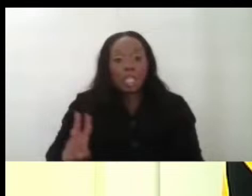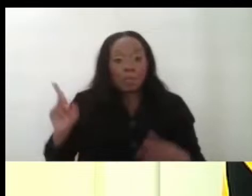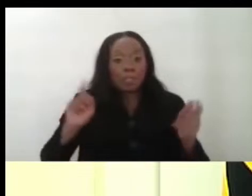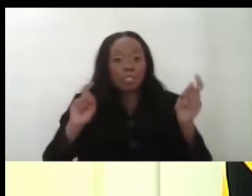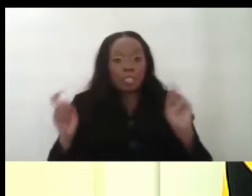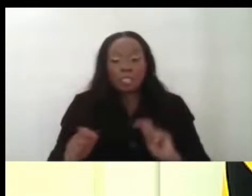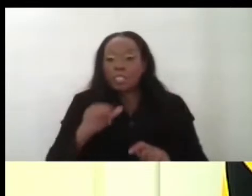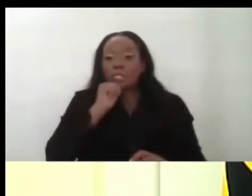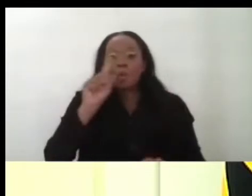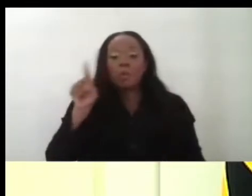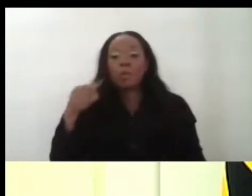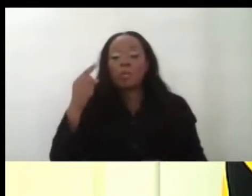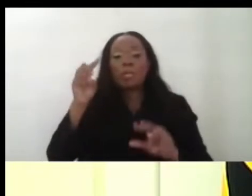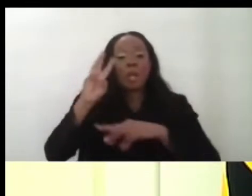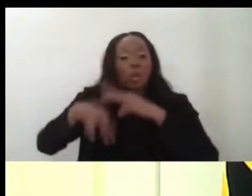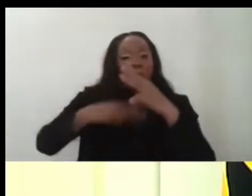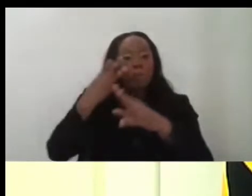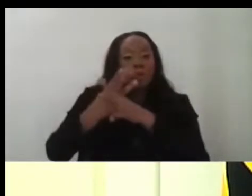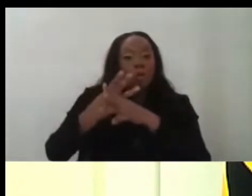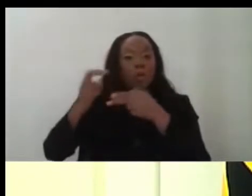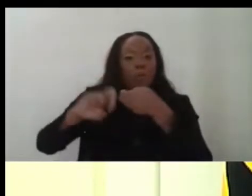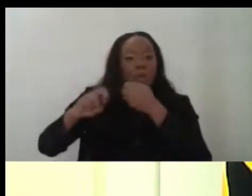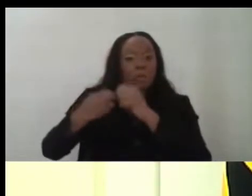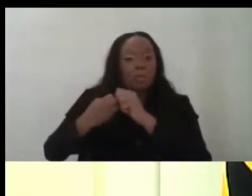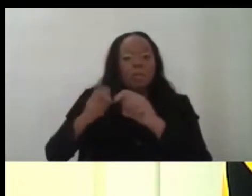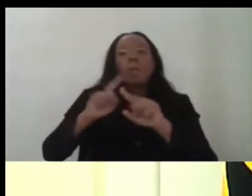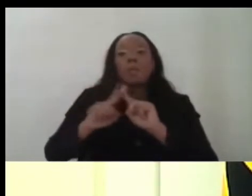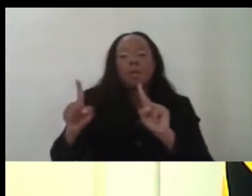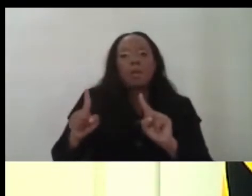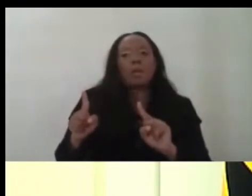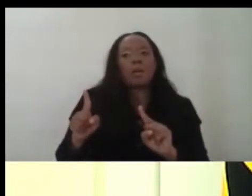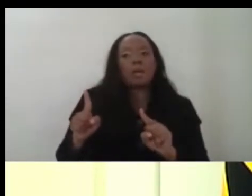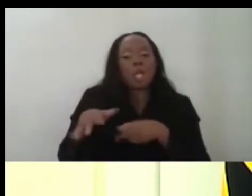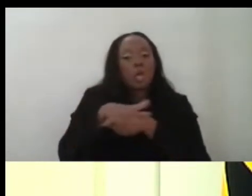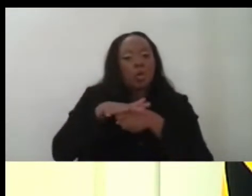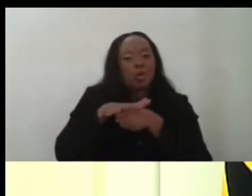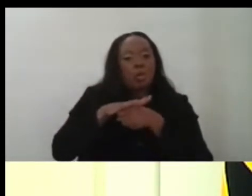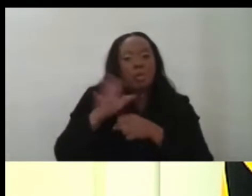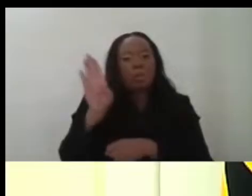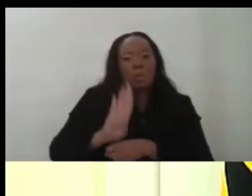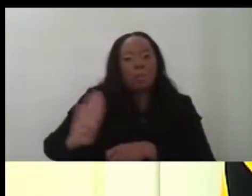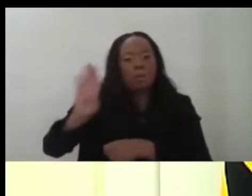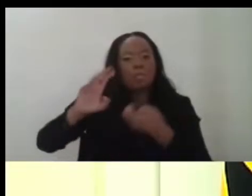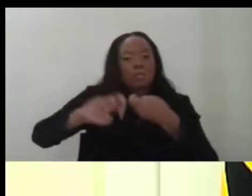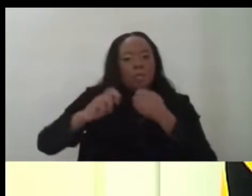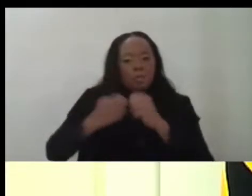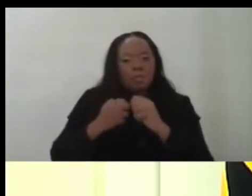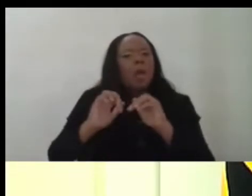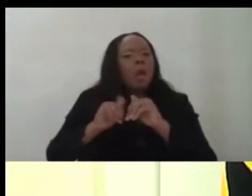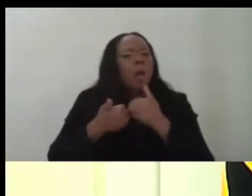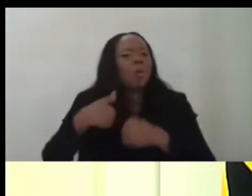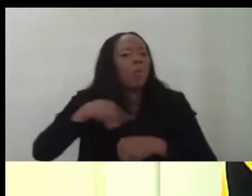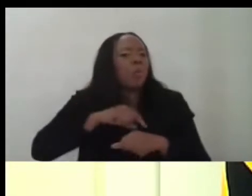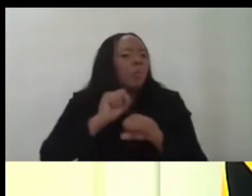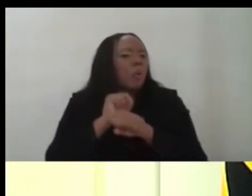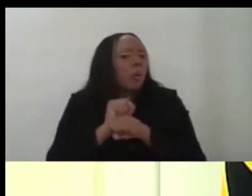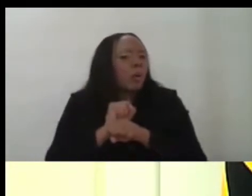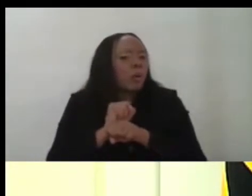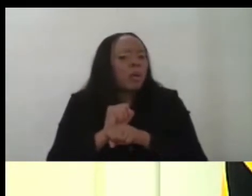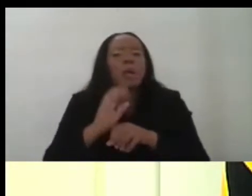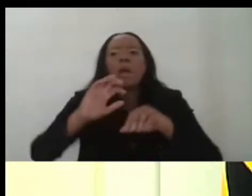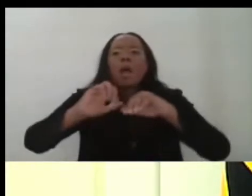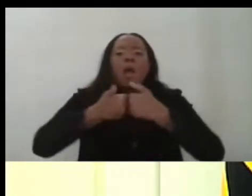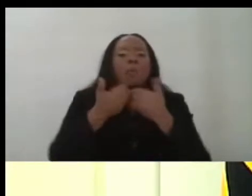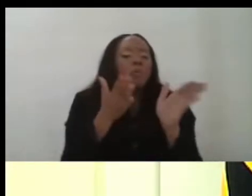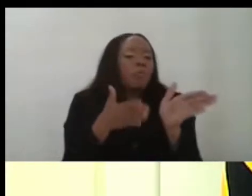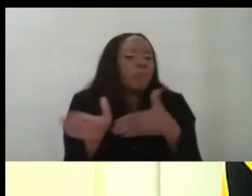issue. It's our local lived reality that shapes the way we live, work, and plan for the future. We are faced with